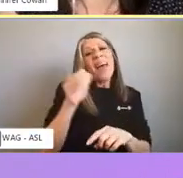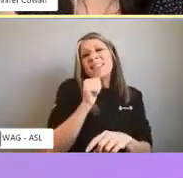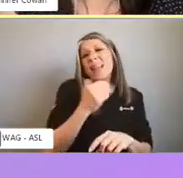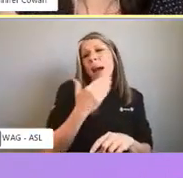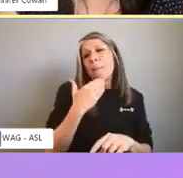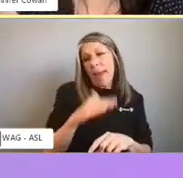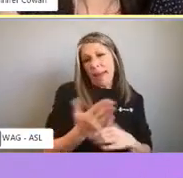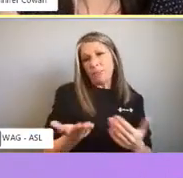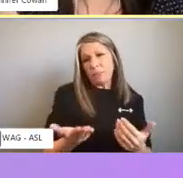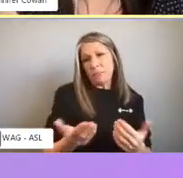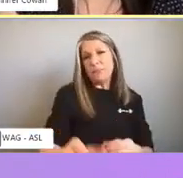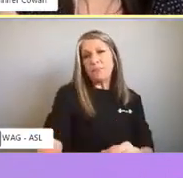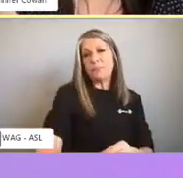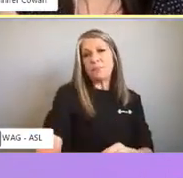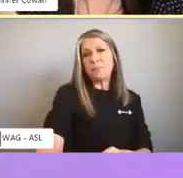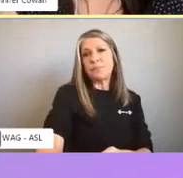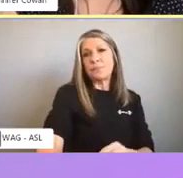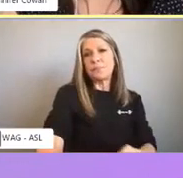shortly.